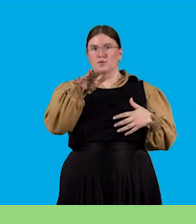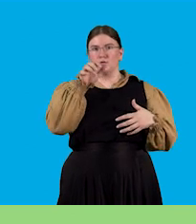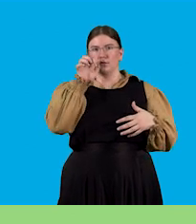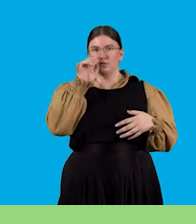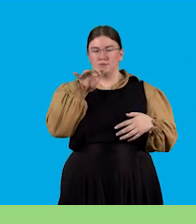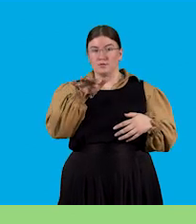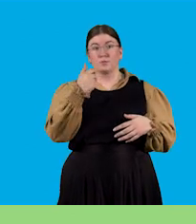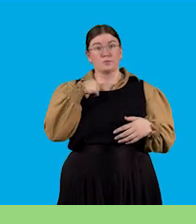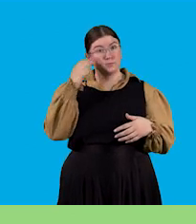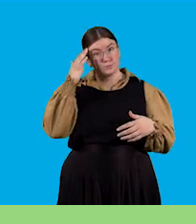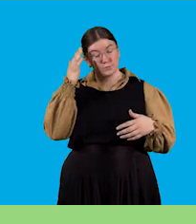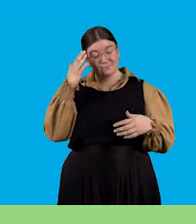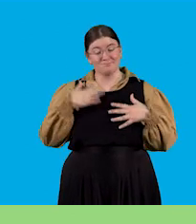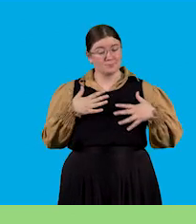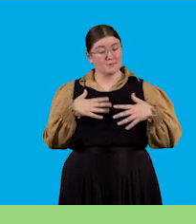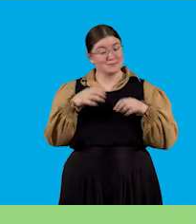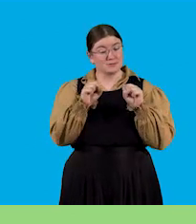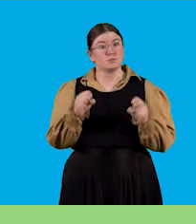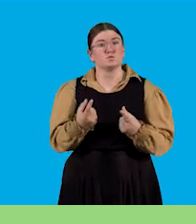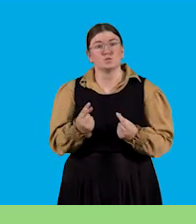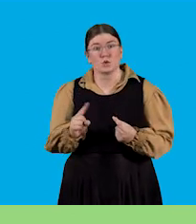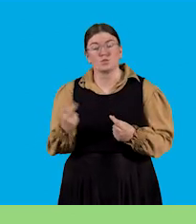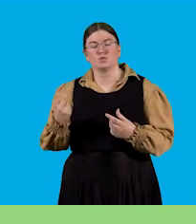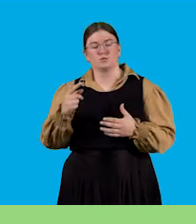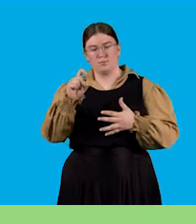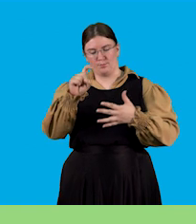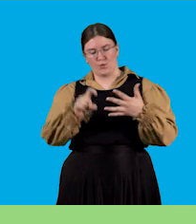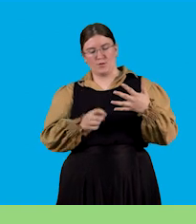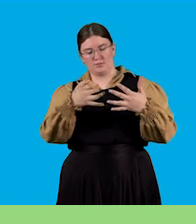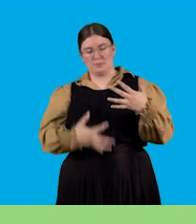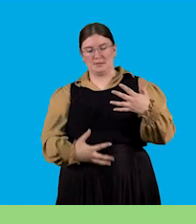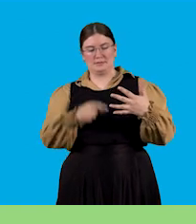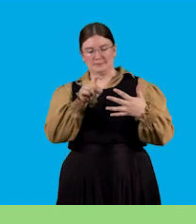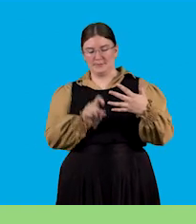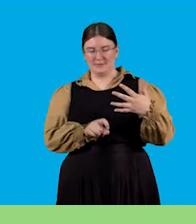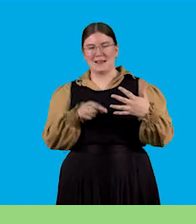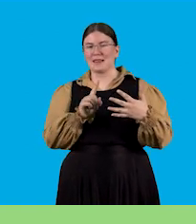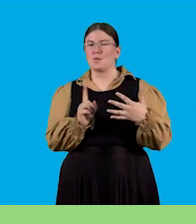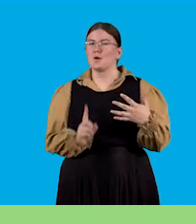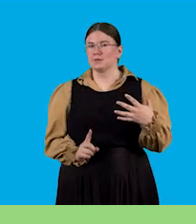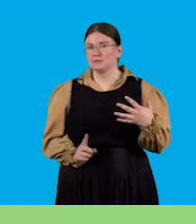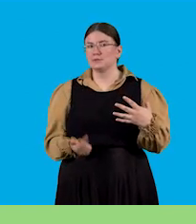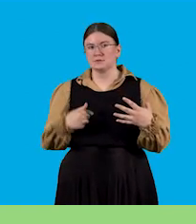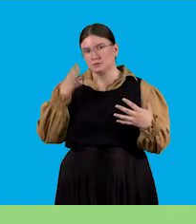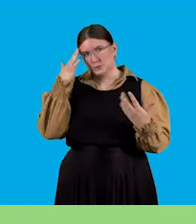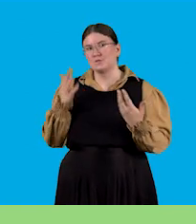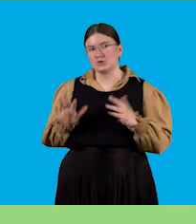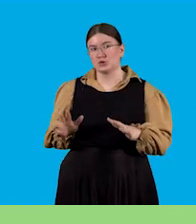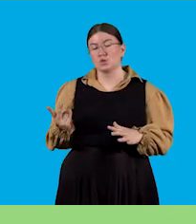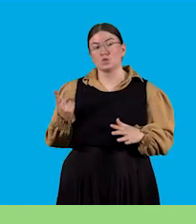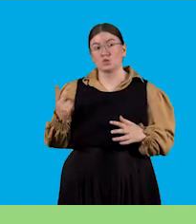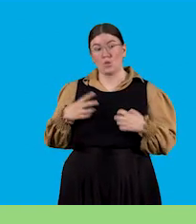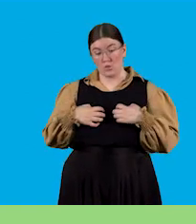know the function of the respiratory system, and we know of the different components, from the organs that are